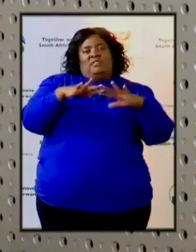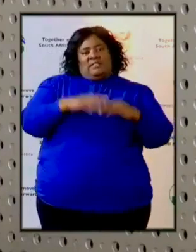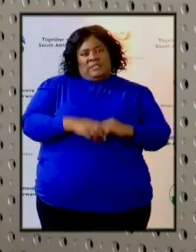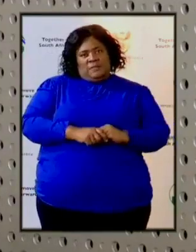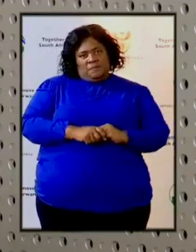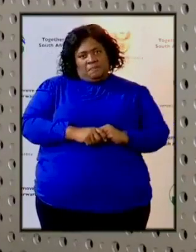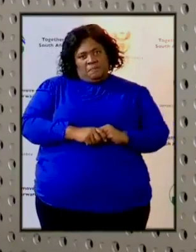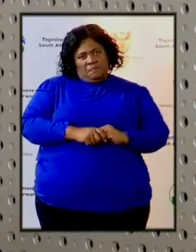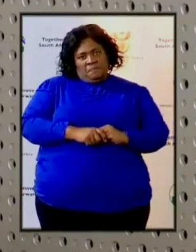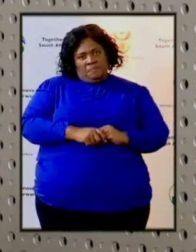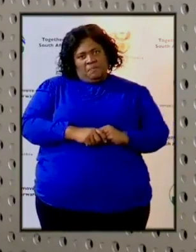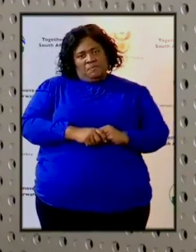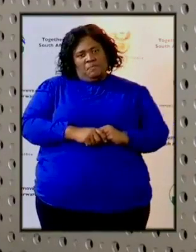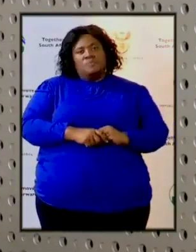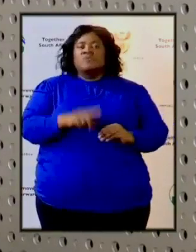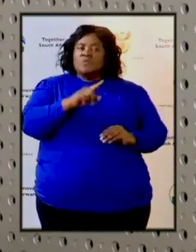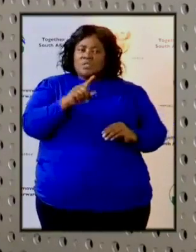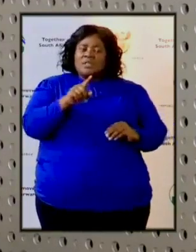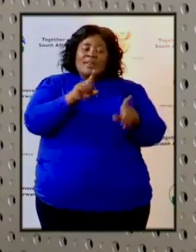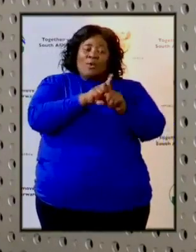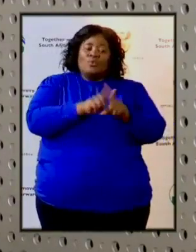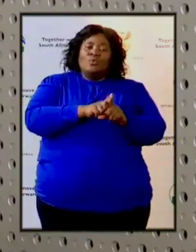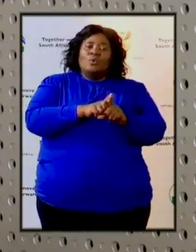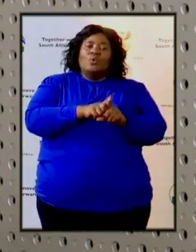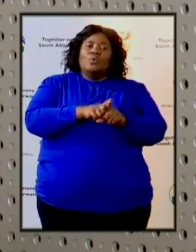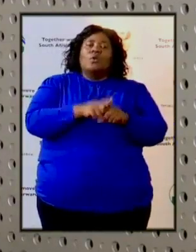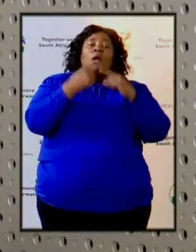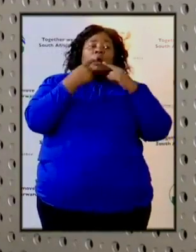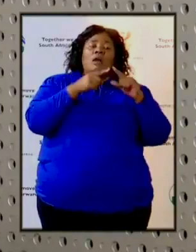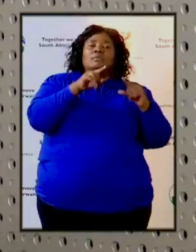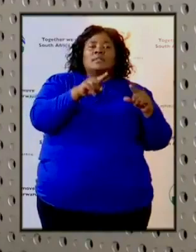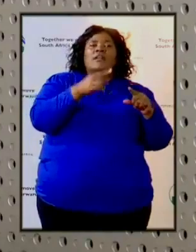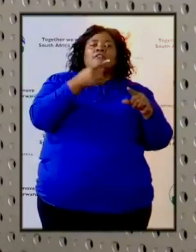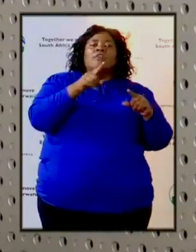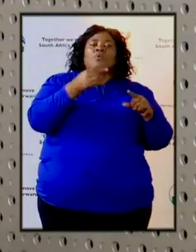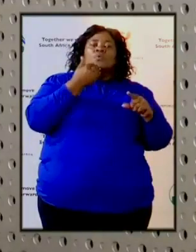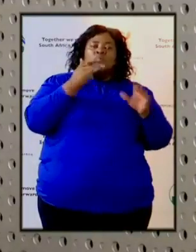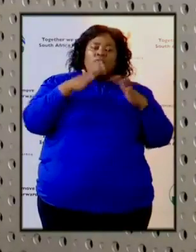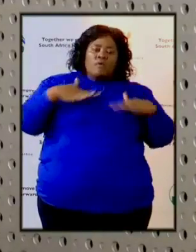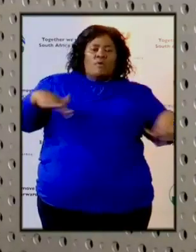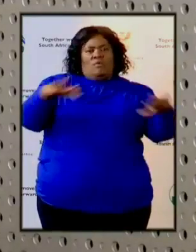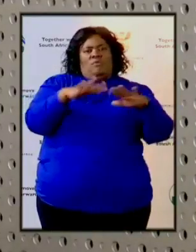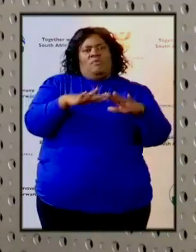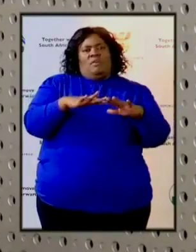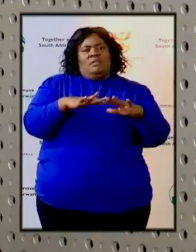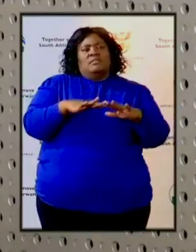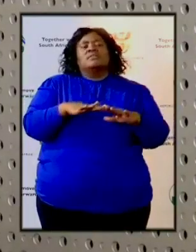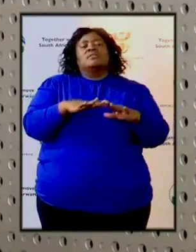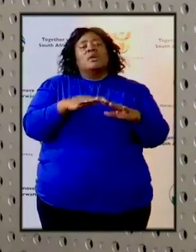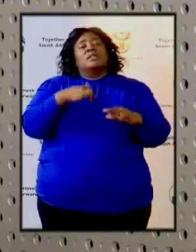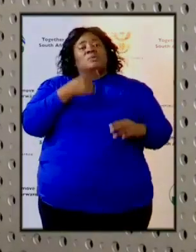So he spoke for the collective, and as we said, it was a